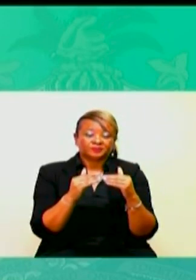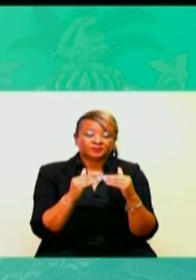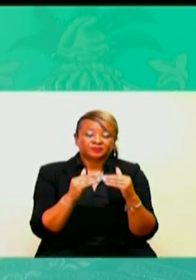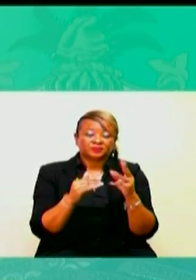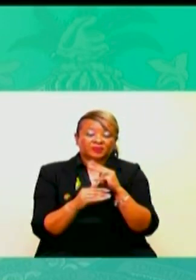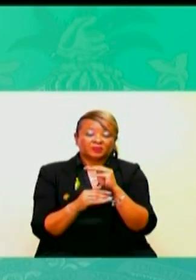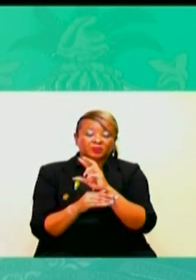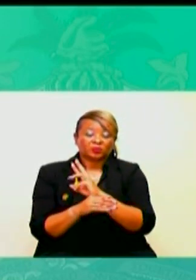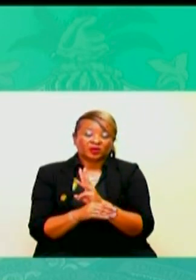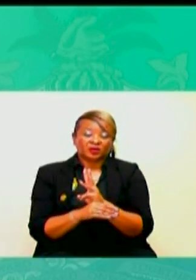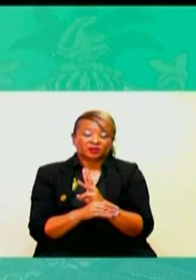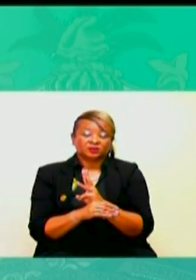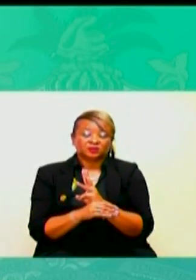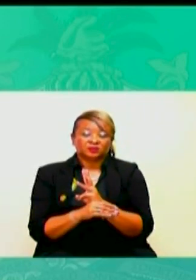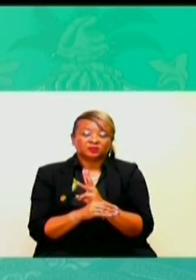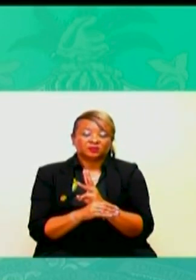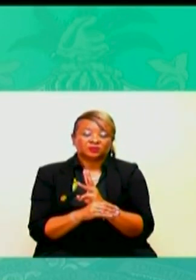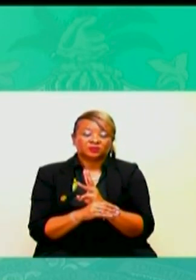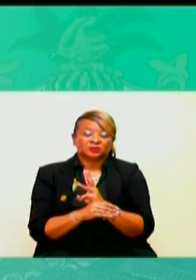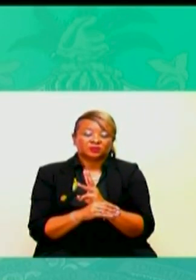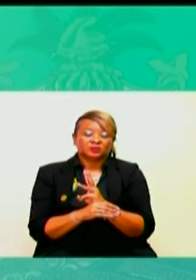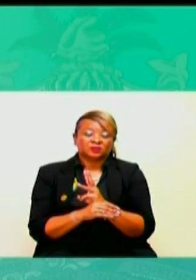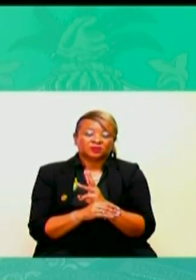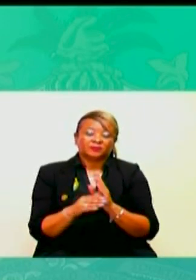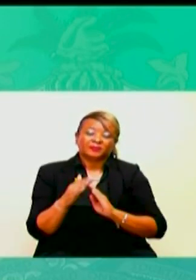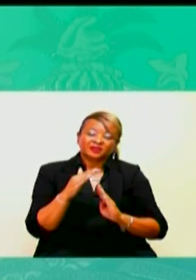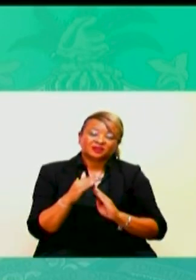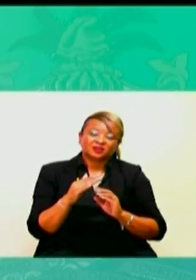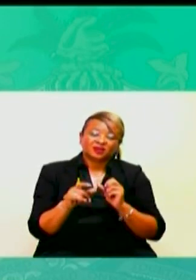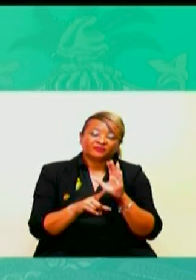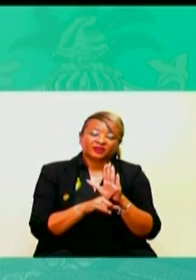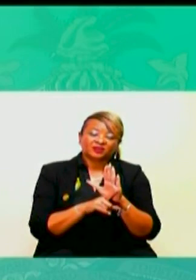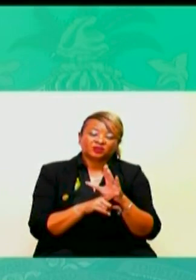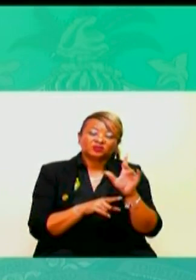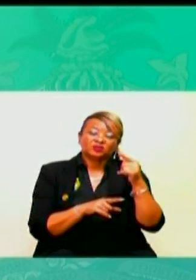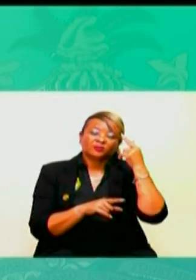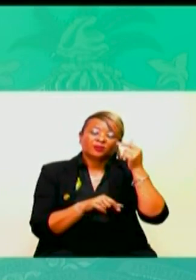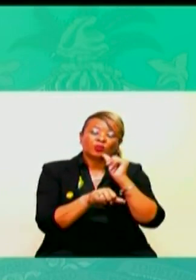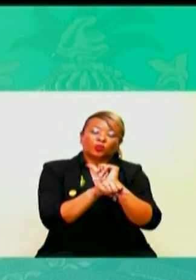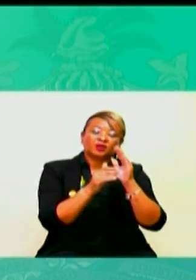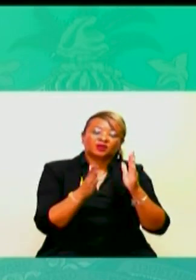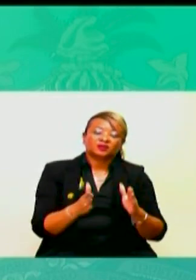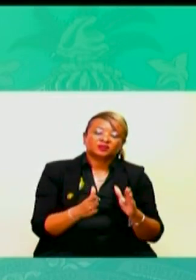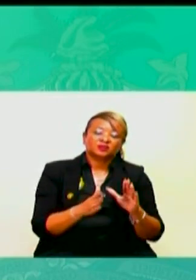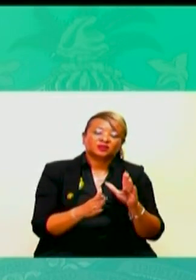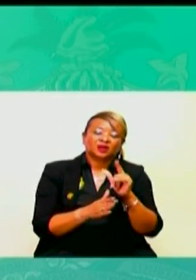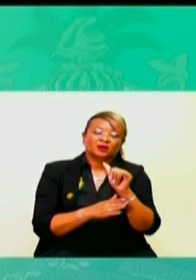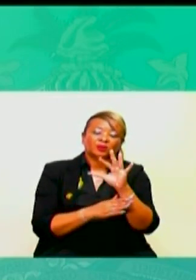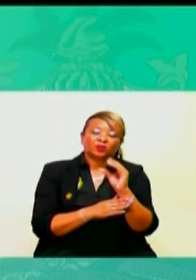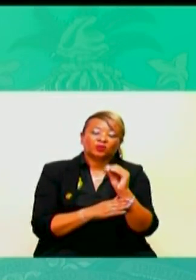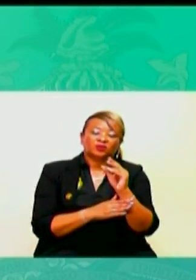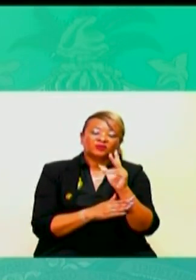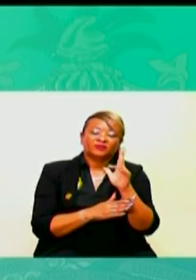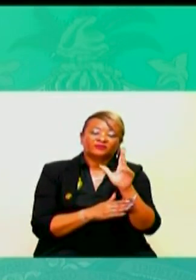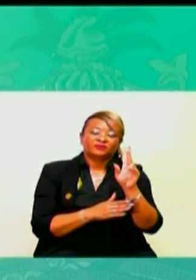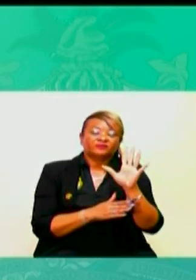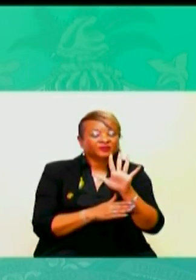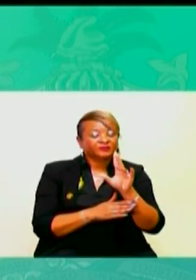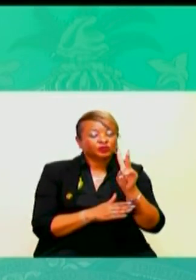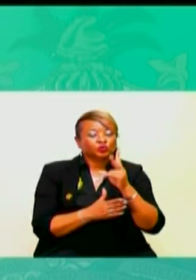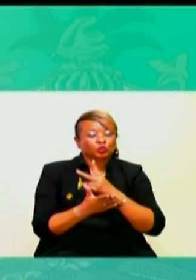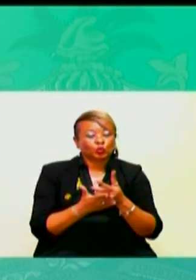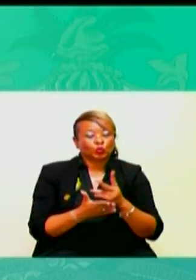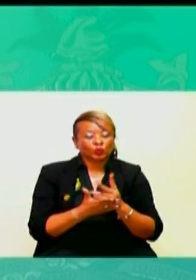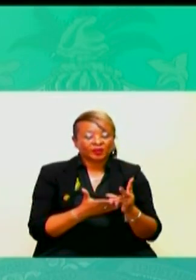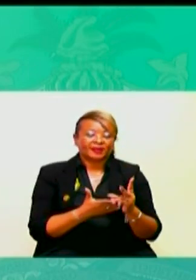minimum wage basically affected some of those government workers in Abaco, persons who was on those 52-week programs and those